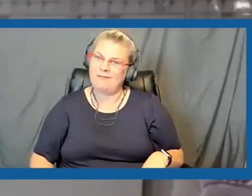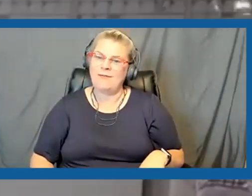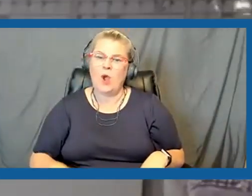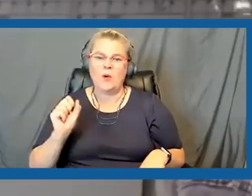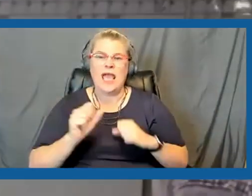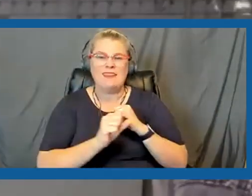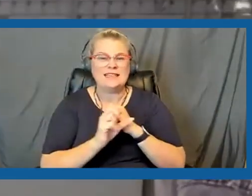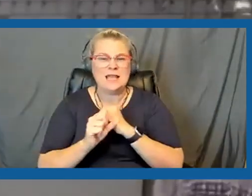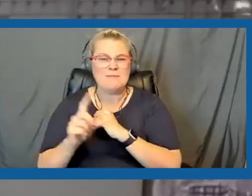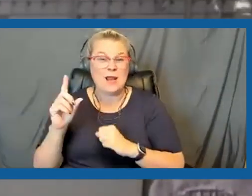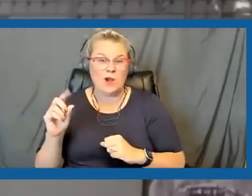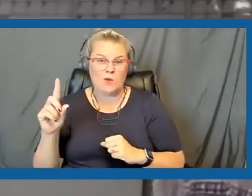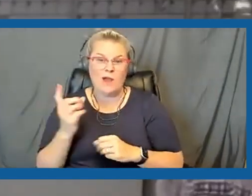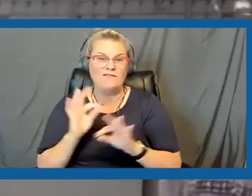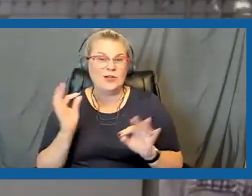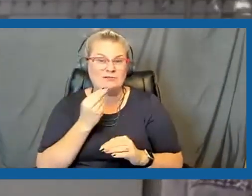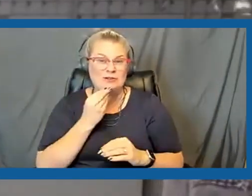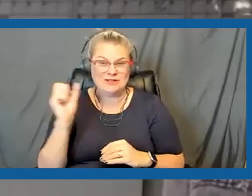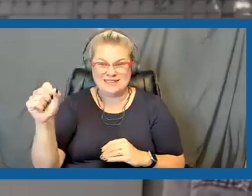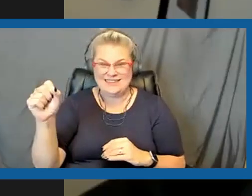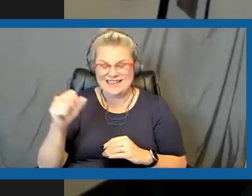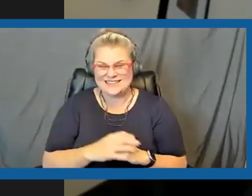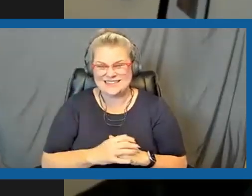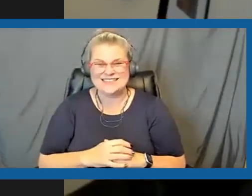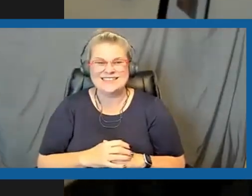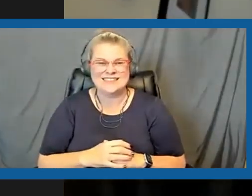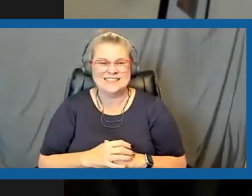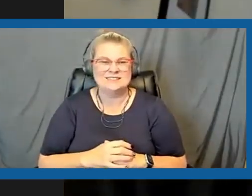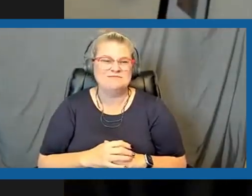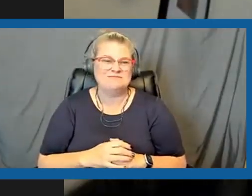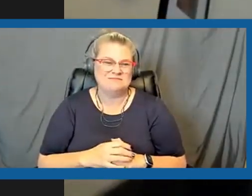campaigning 101, free food. Yes, absolutely.